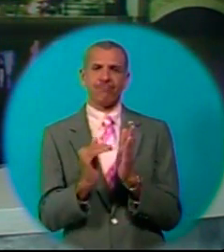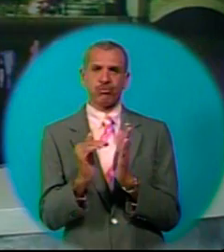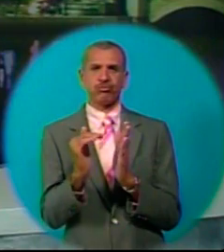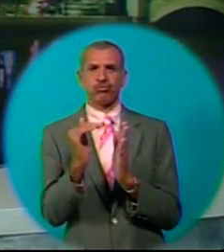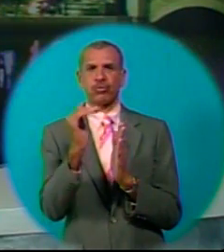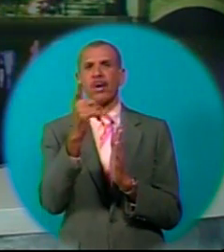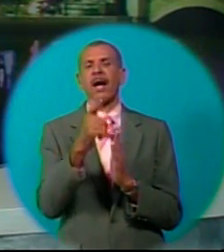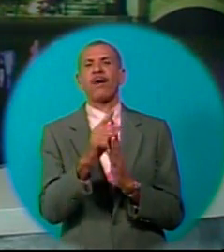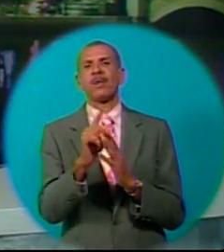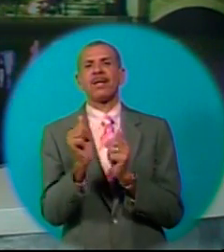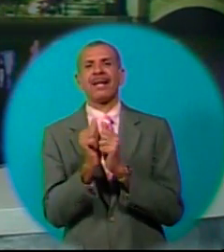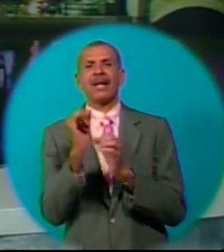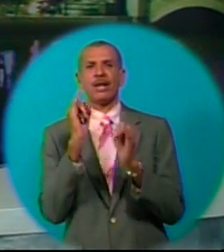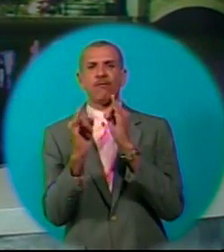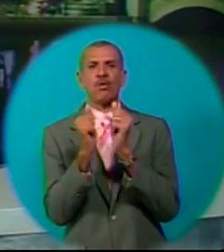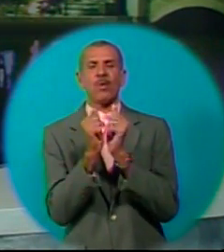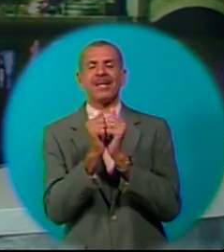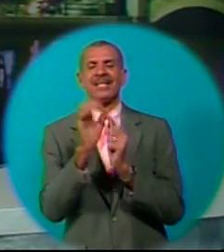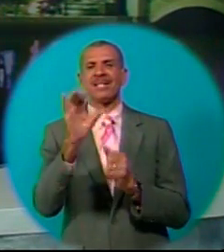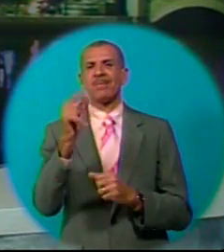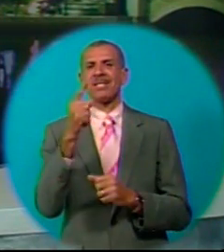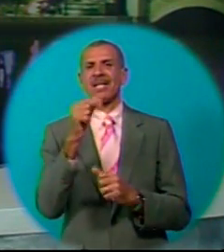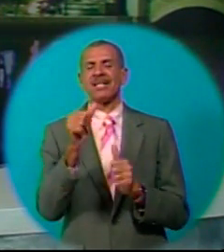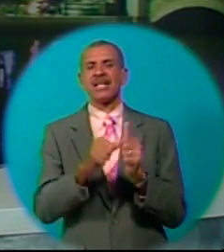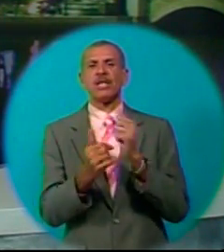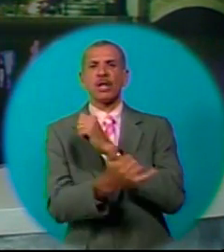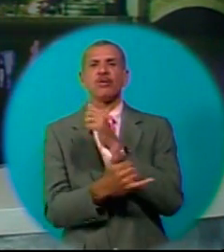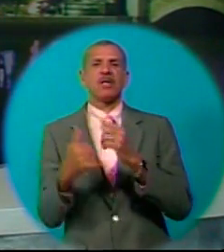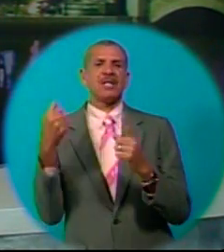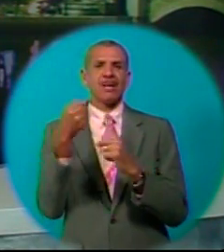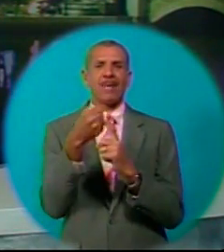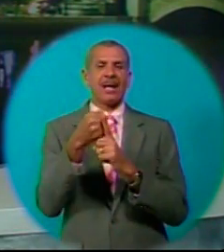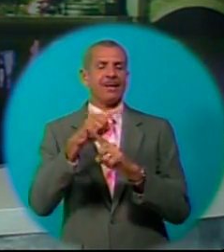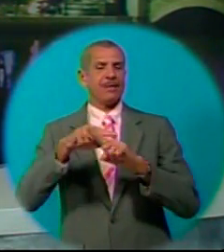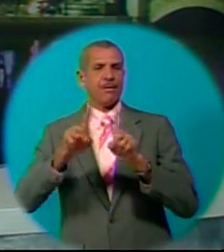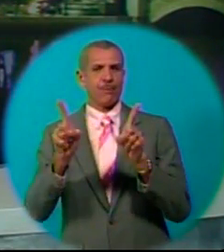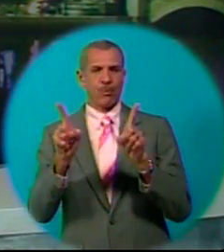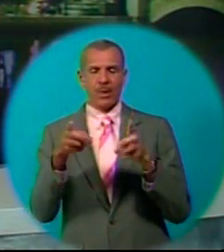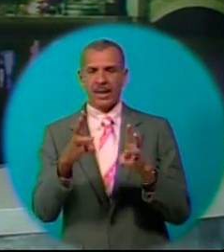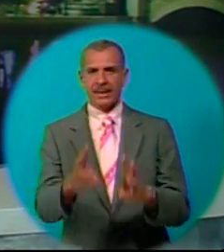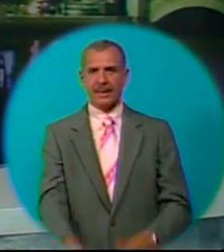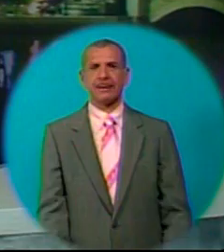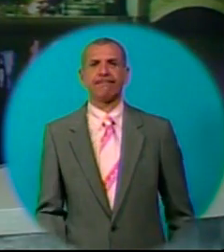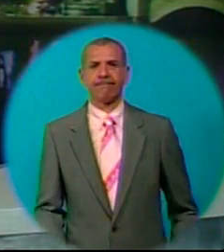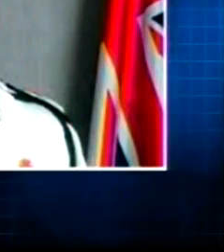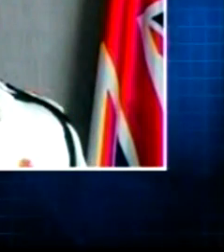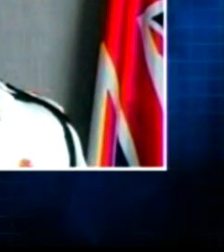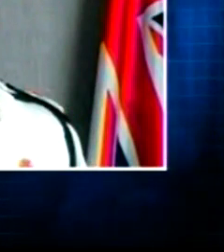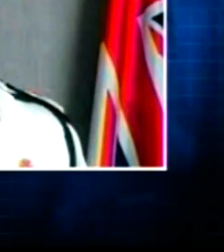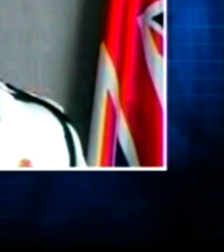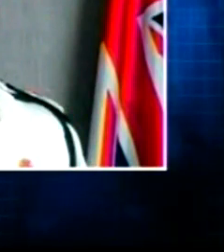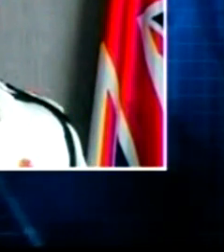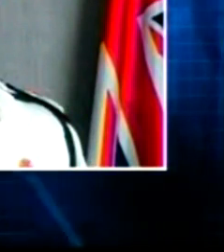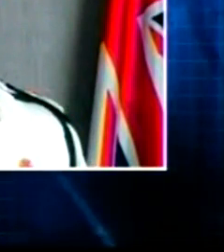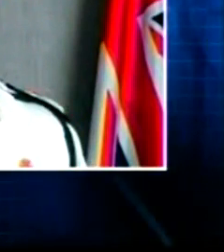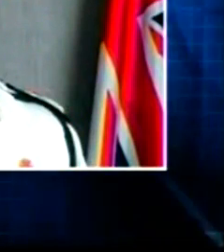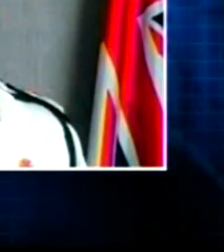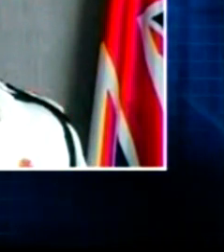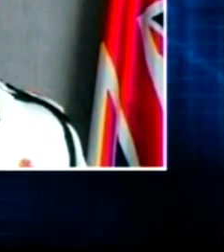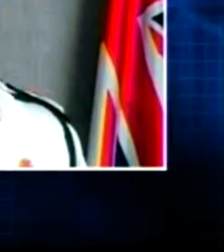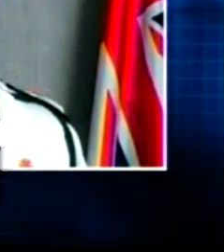with CBC News, he says each country is being impacted in different ways. Some of them it might